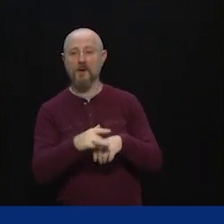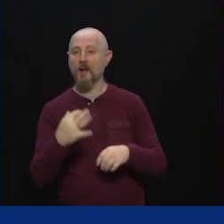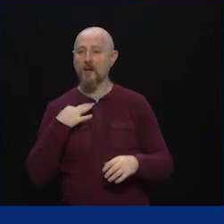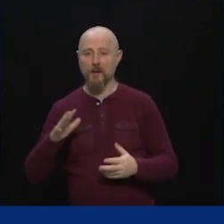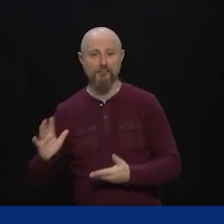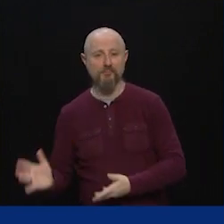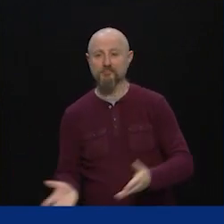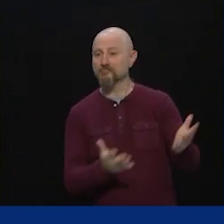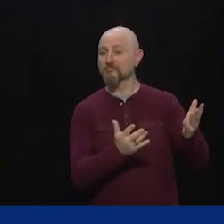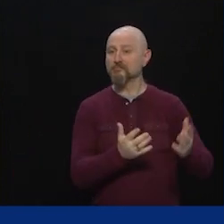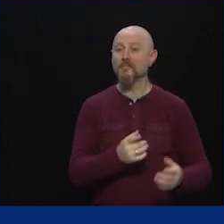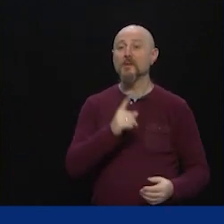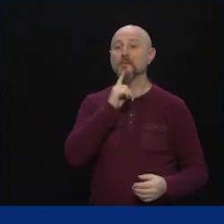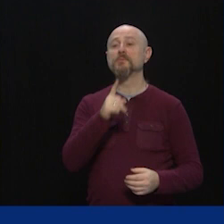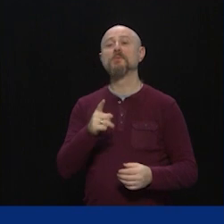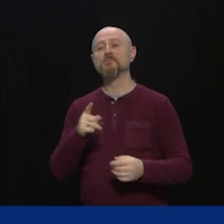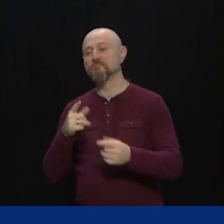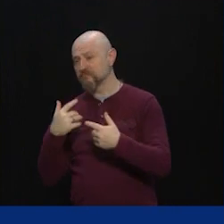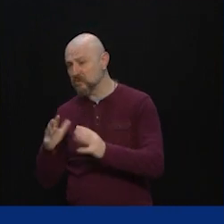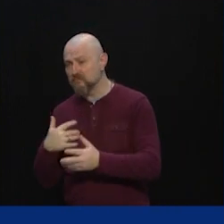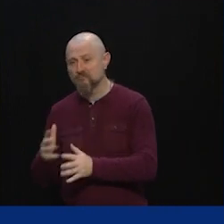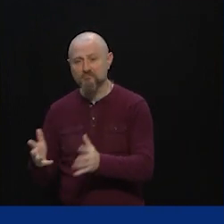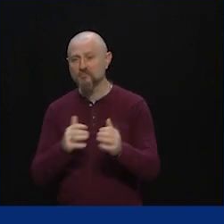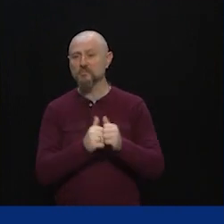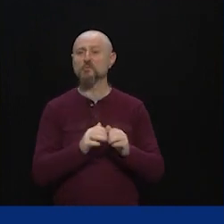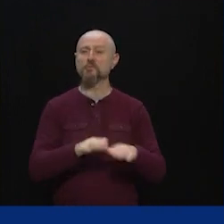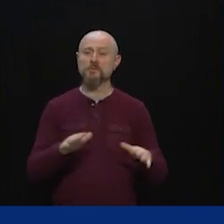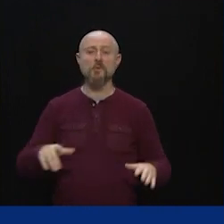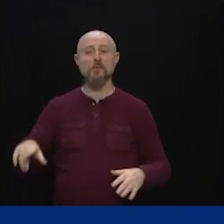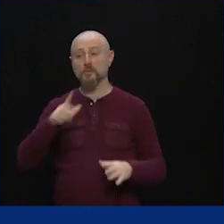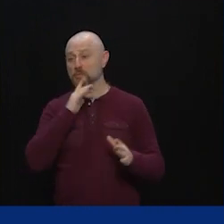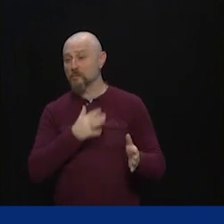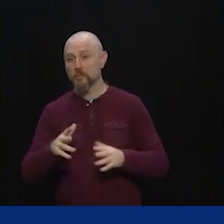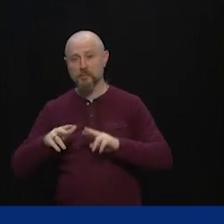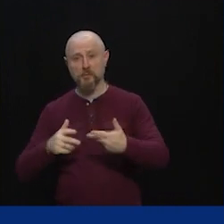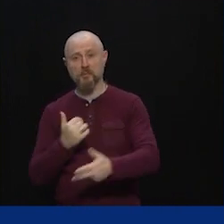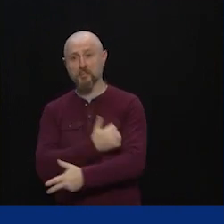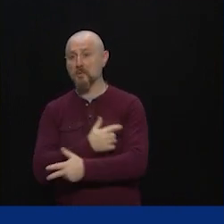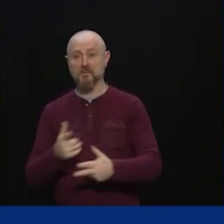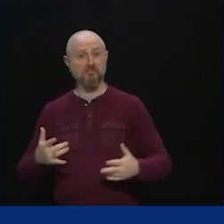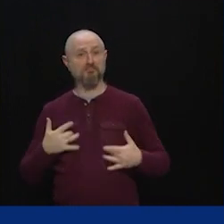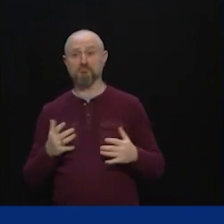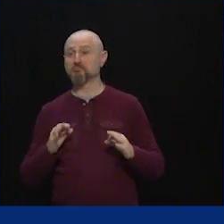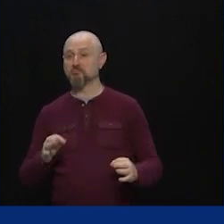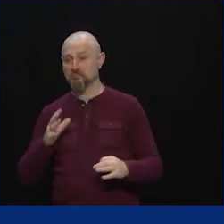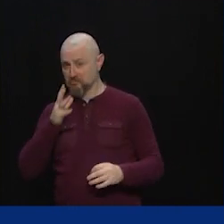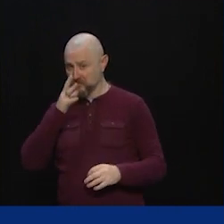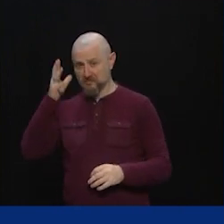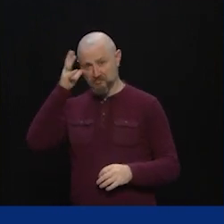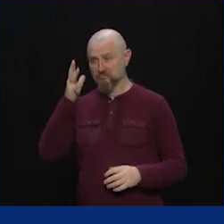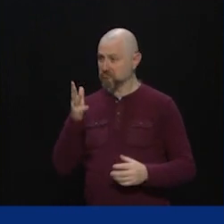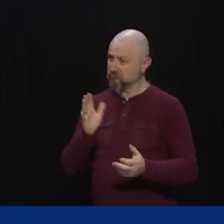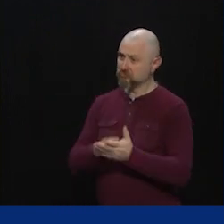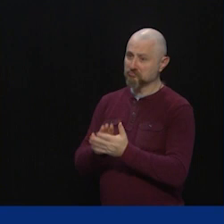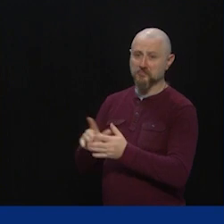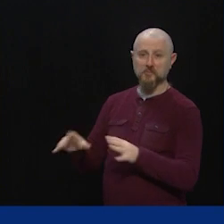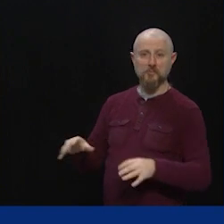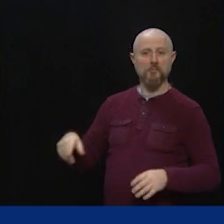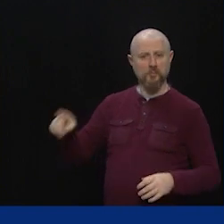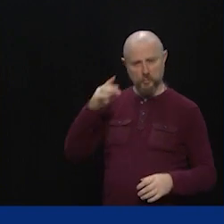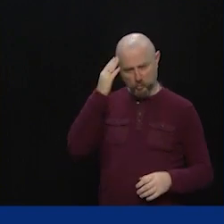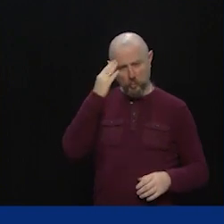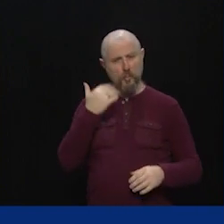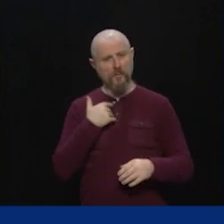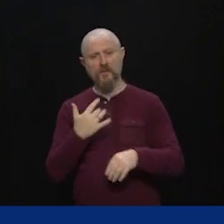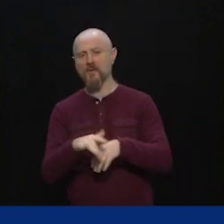who were getting their booster shots. I thought that was great. So these parents are really on the ball. They knew the first date that their children were eligible, and now very soon they'll be able to get the booster.